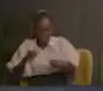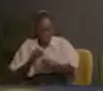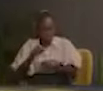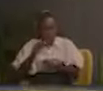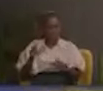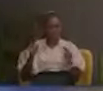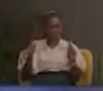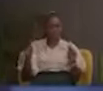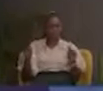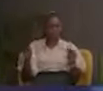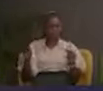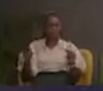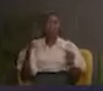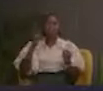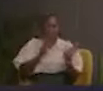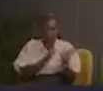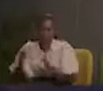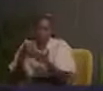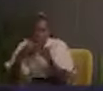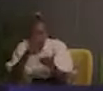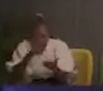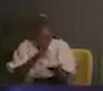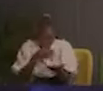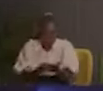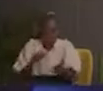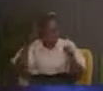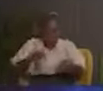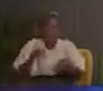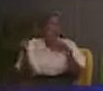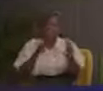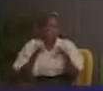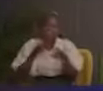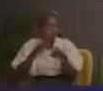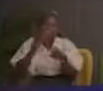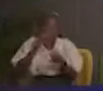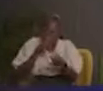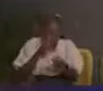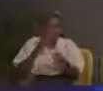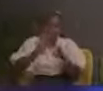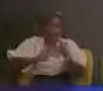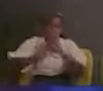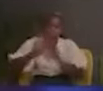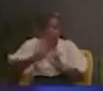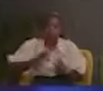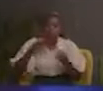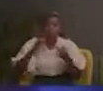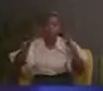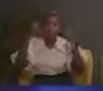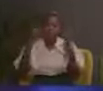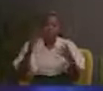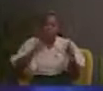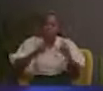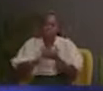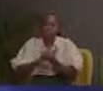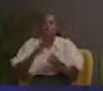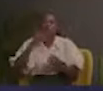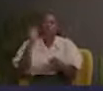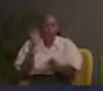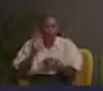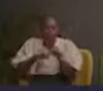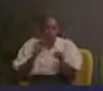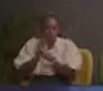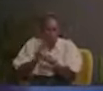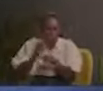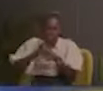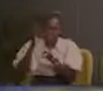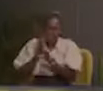link, and this also explains the secret frustration of many people who attempt to walk in faith. They have